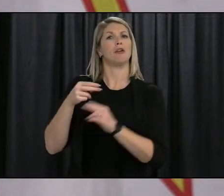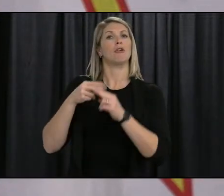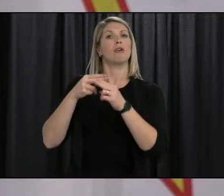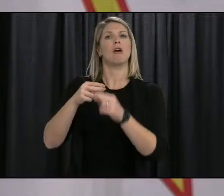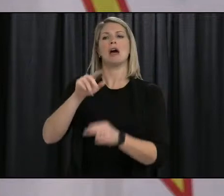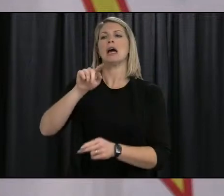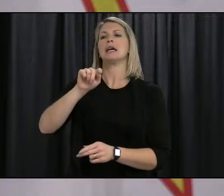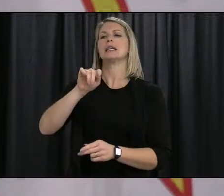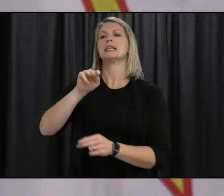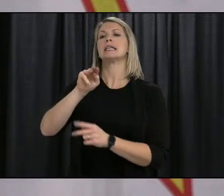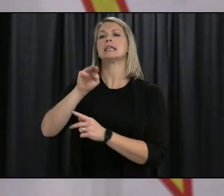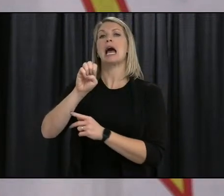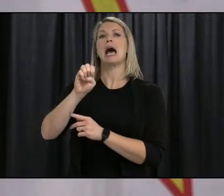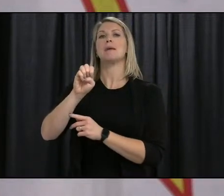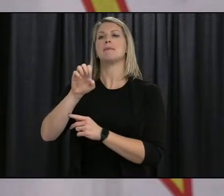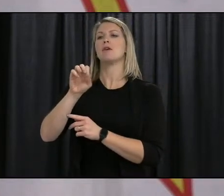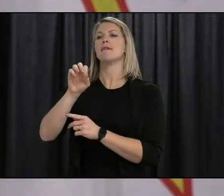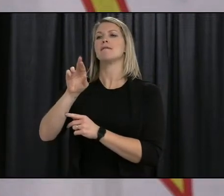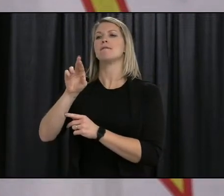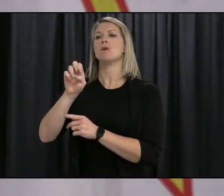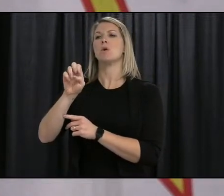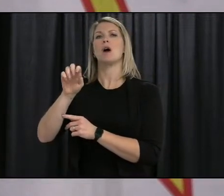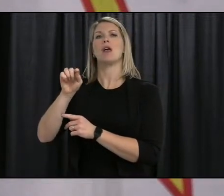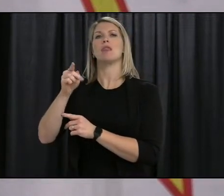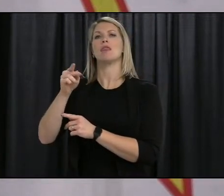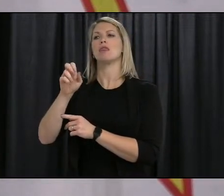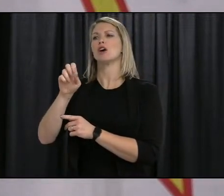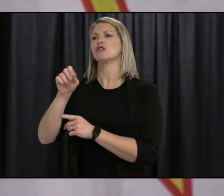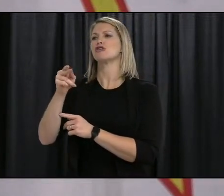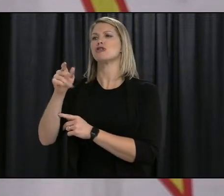timefortheshot.ca or call toll-free